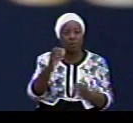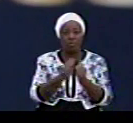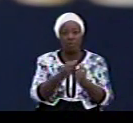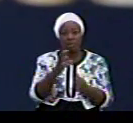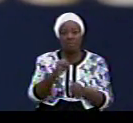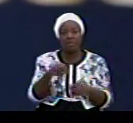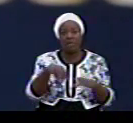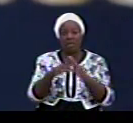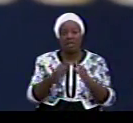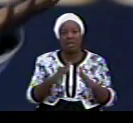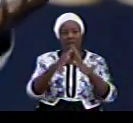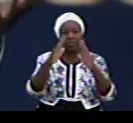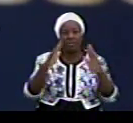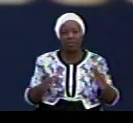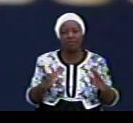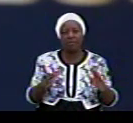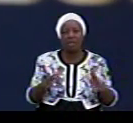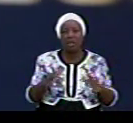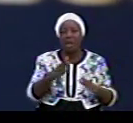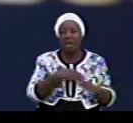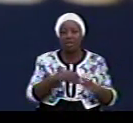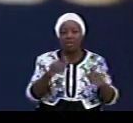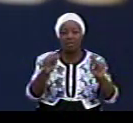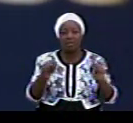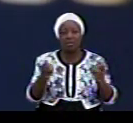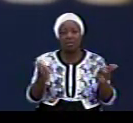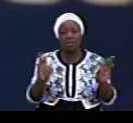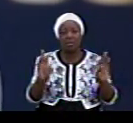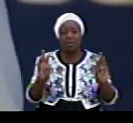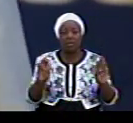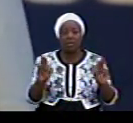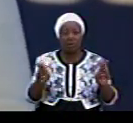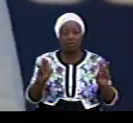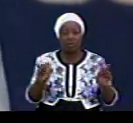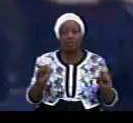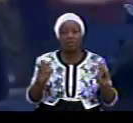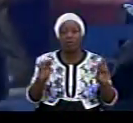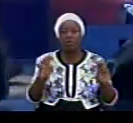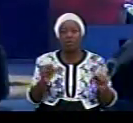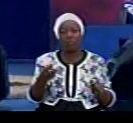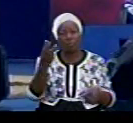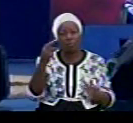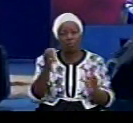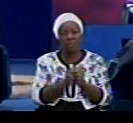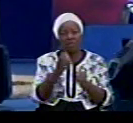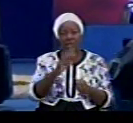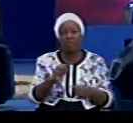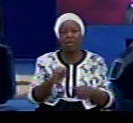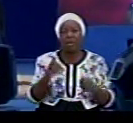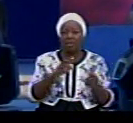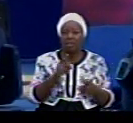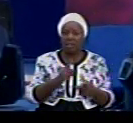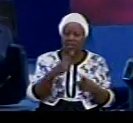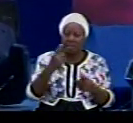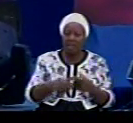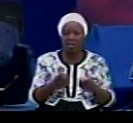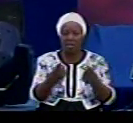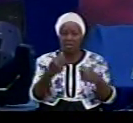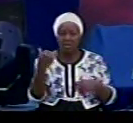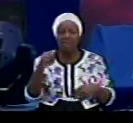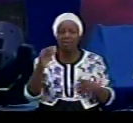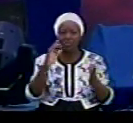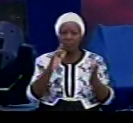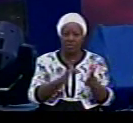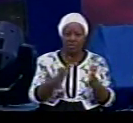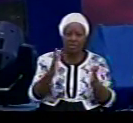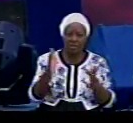house, and Thomas with them. Then came Jesus.